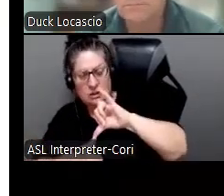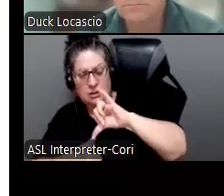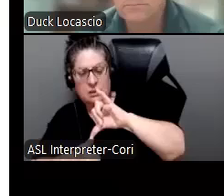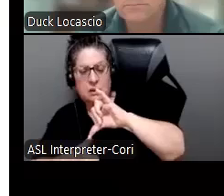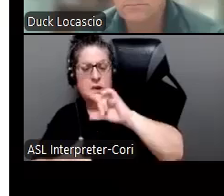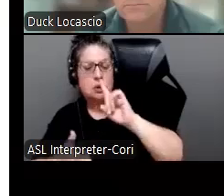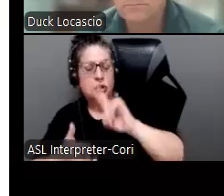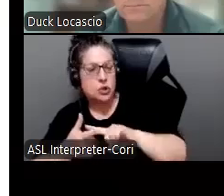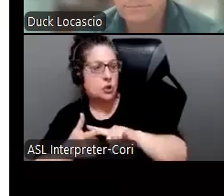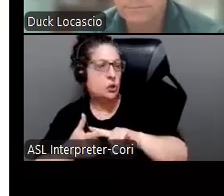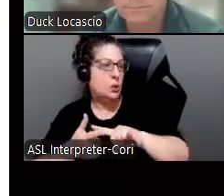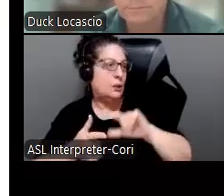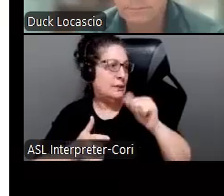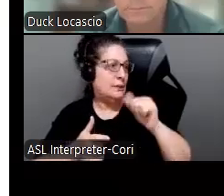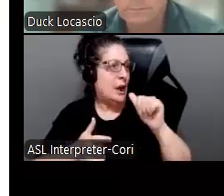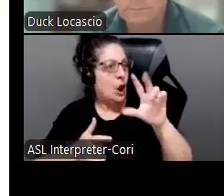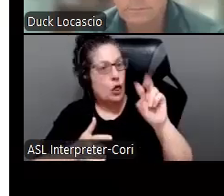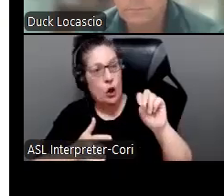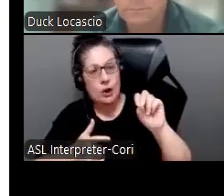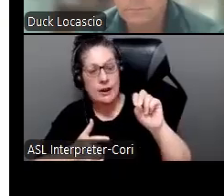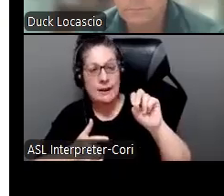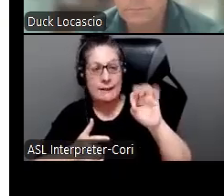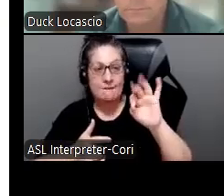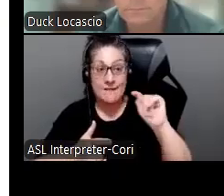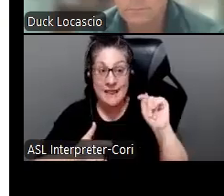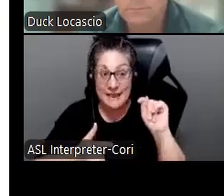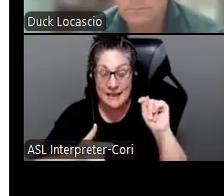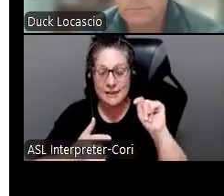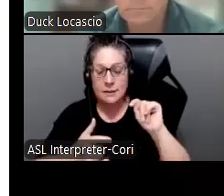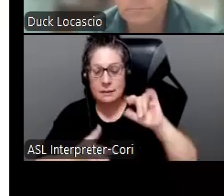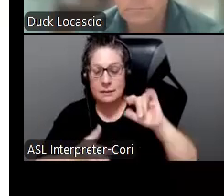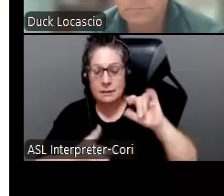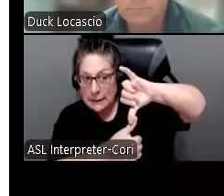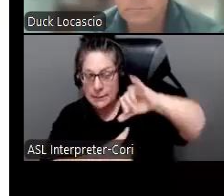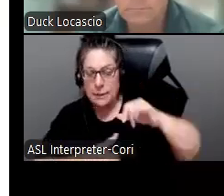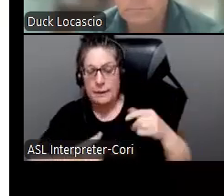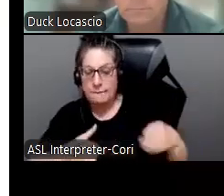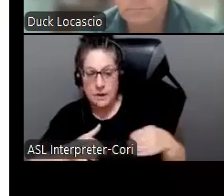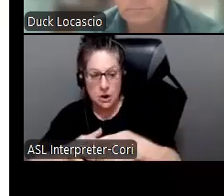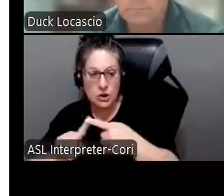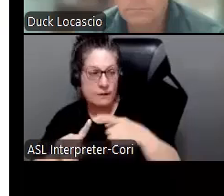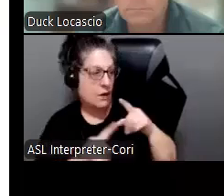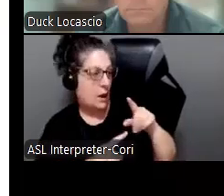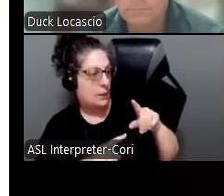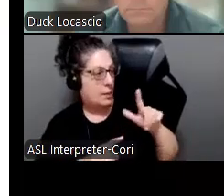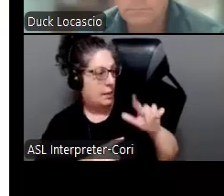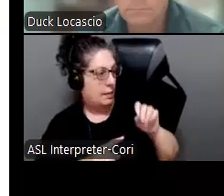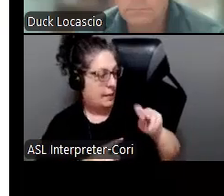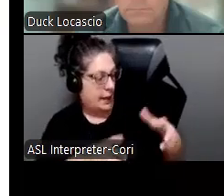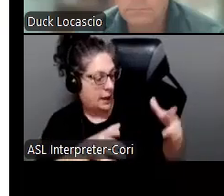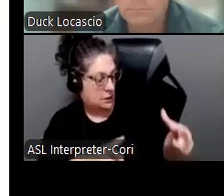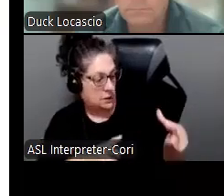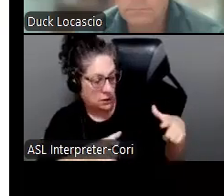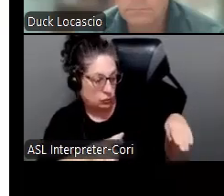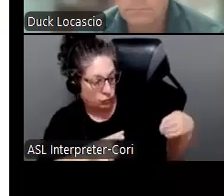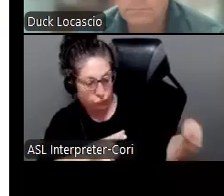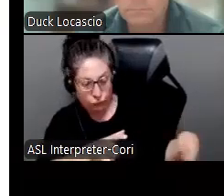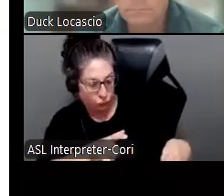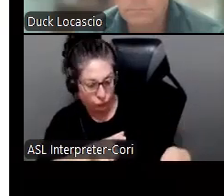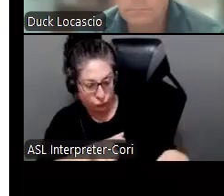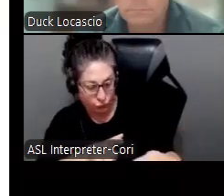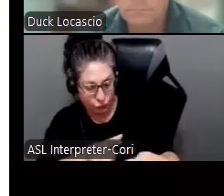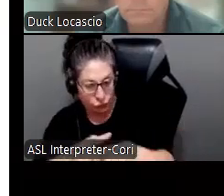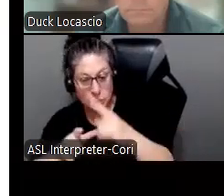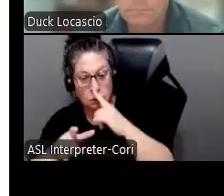to 20 or 30 feet deep. But fish come out of the oxbow lakes or the shallow depressions, and